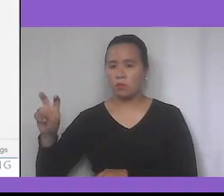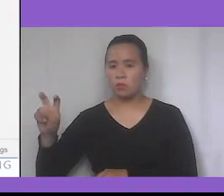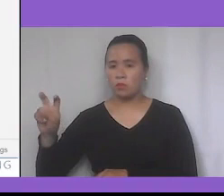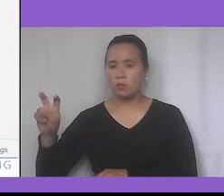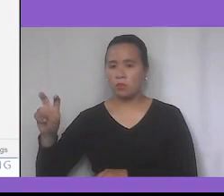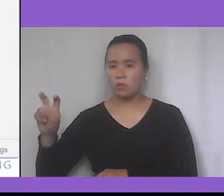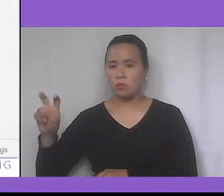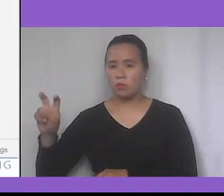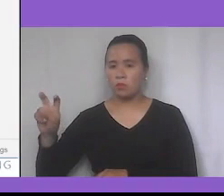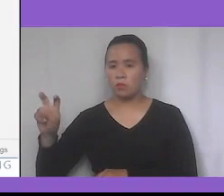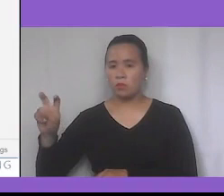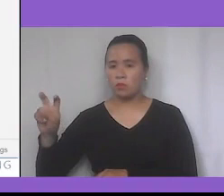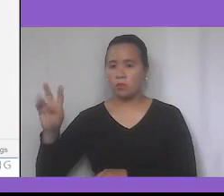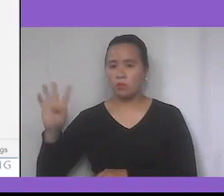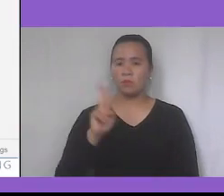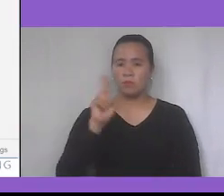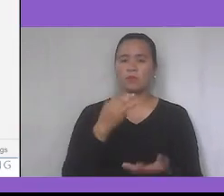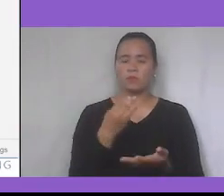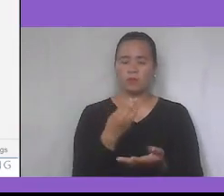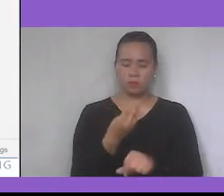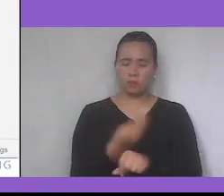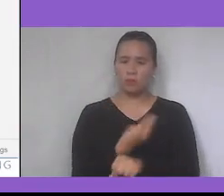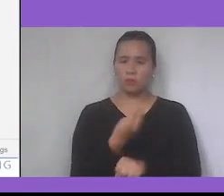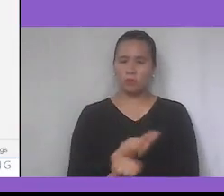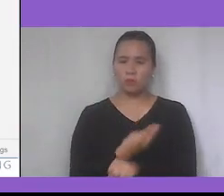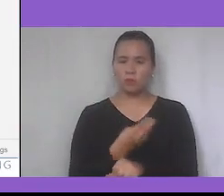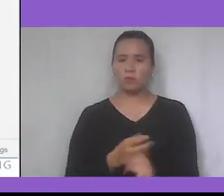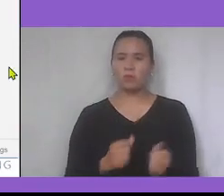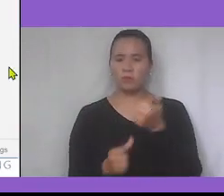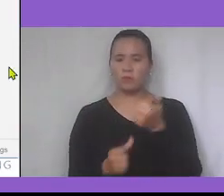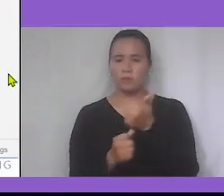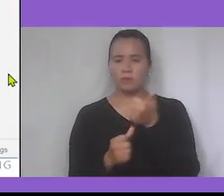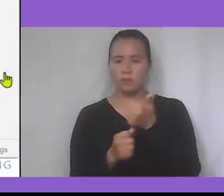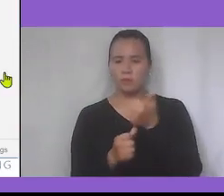equals 240. And using again the